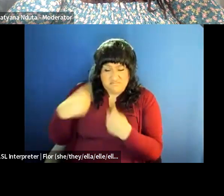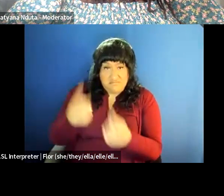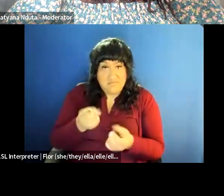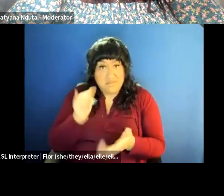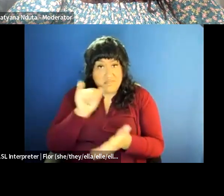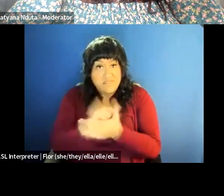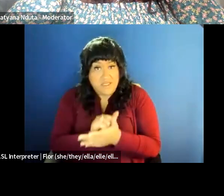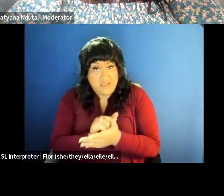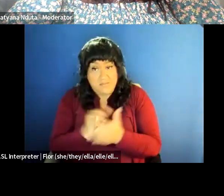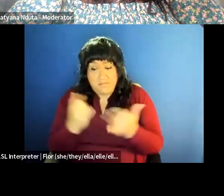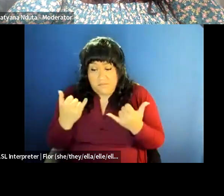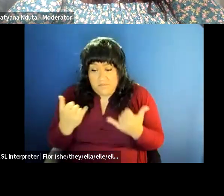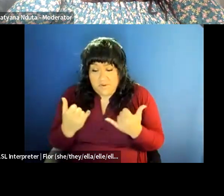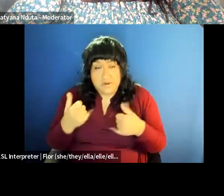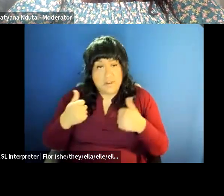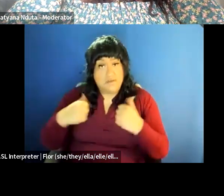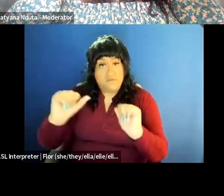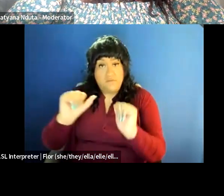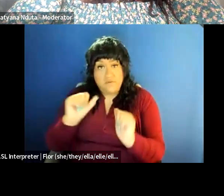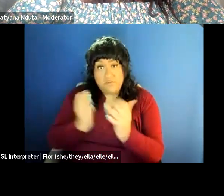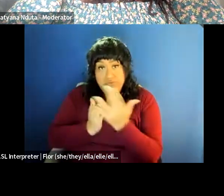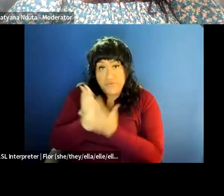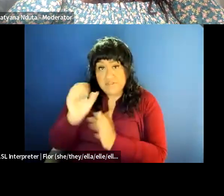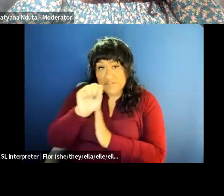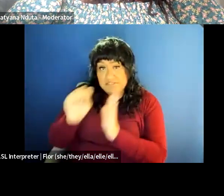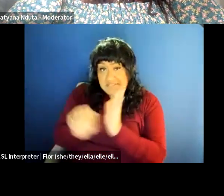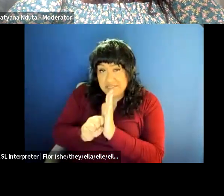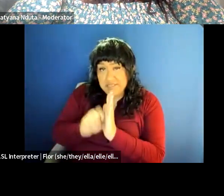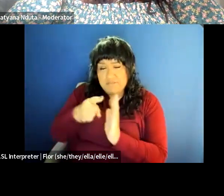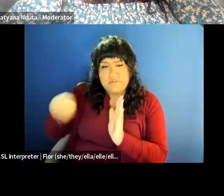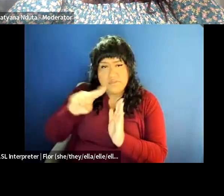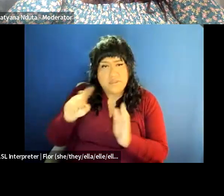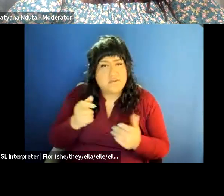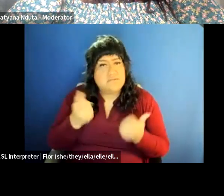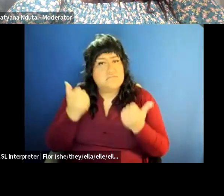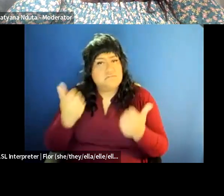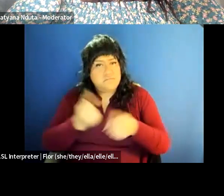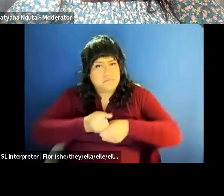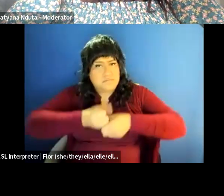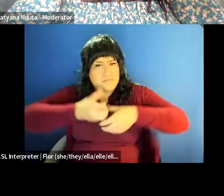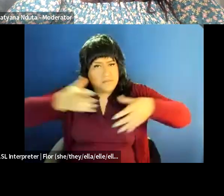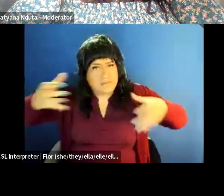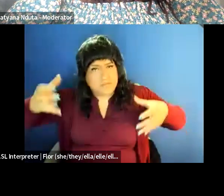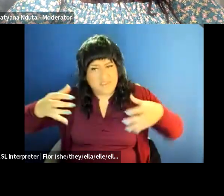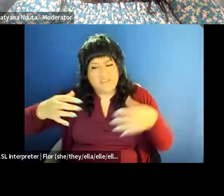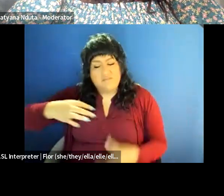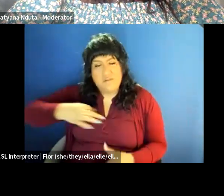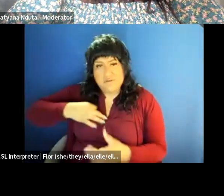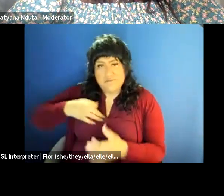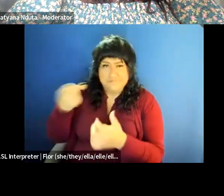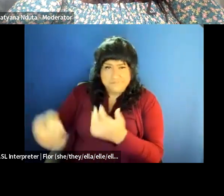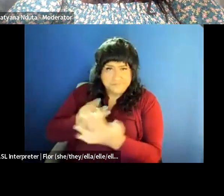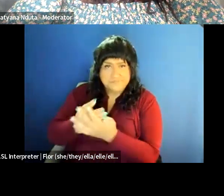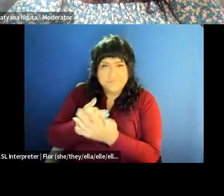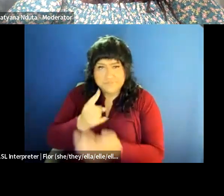present-day efforts by the state to expand involuntary commitment. As we continue to